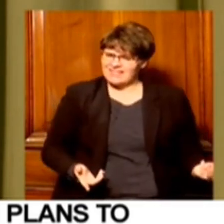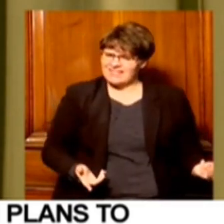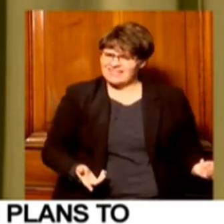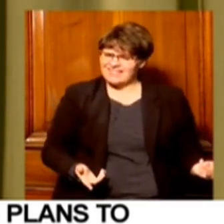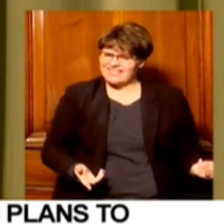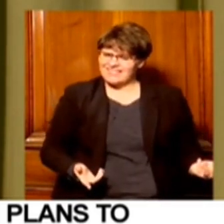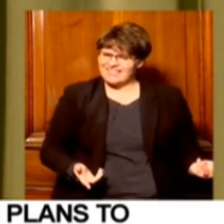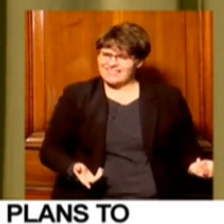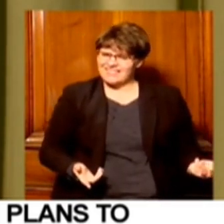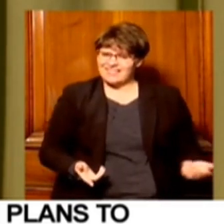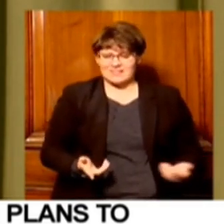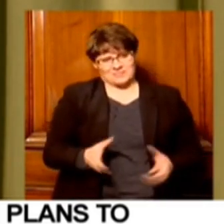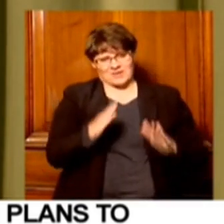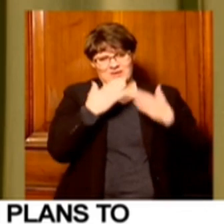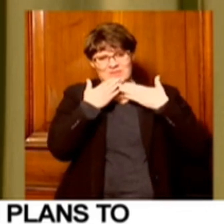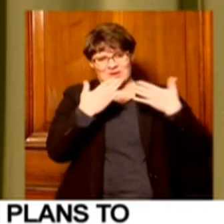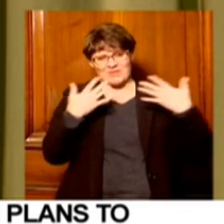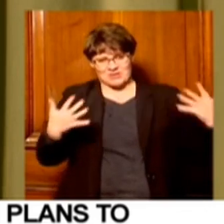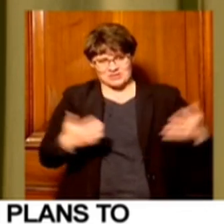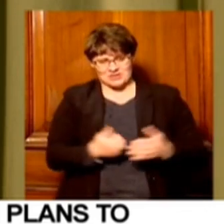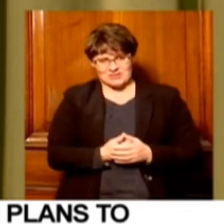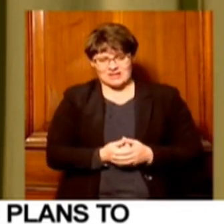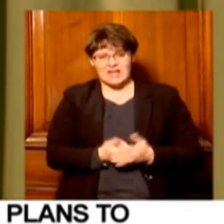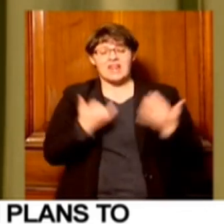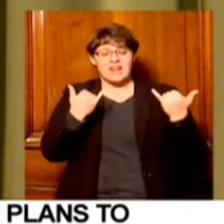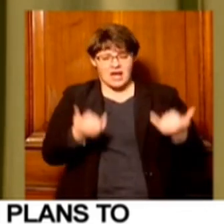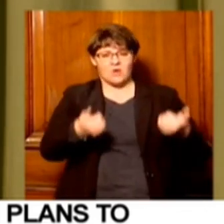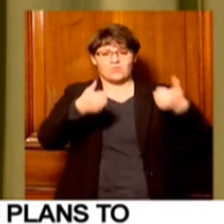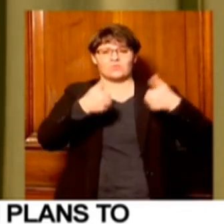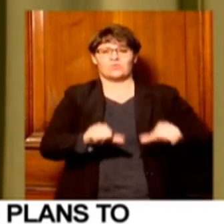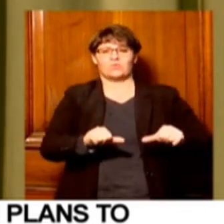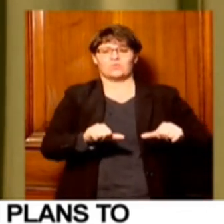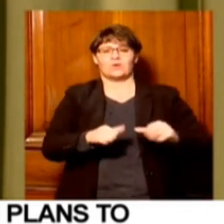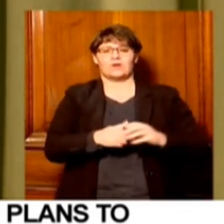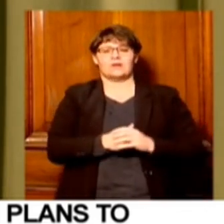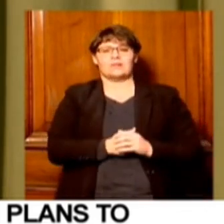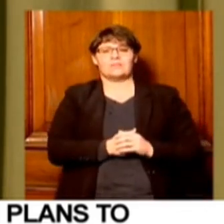attention? Thank you very much. Can we then take the